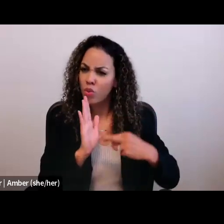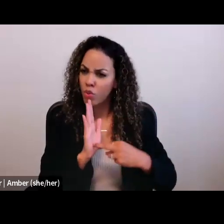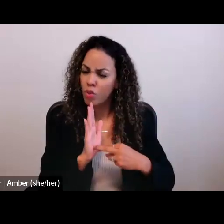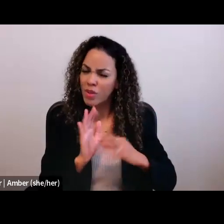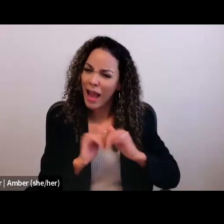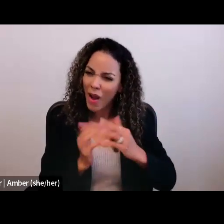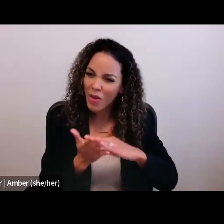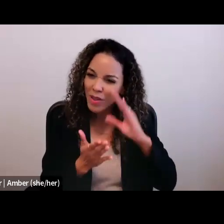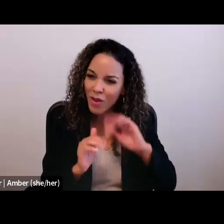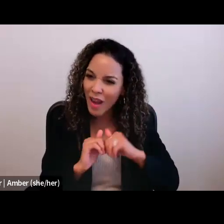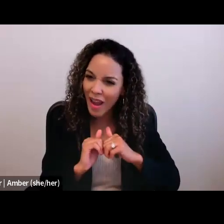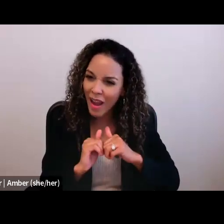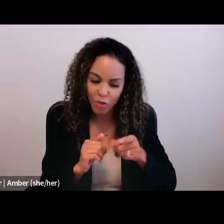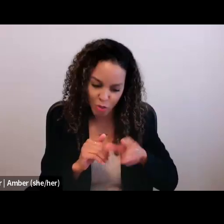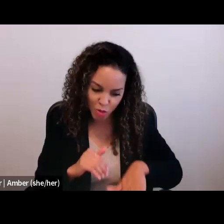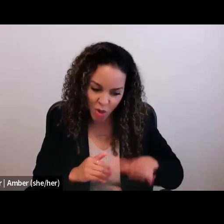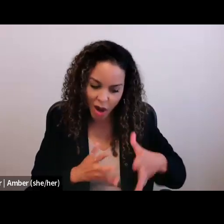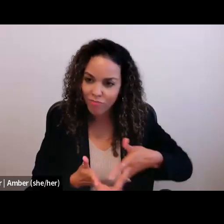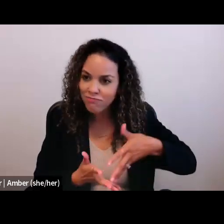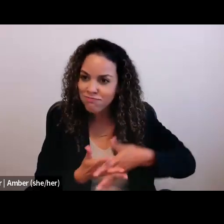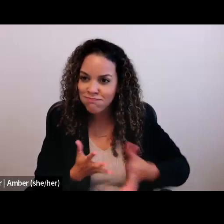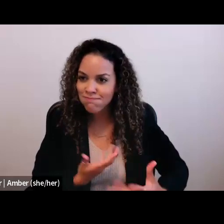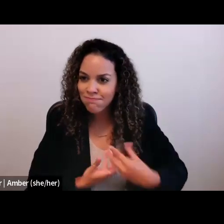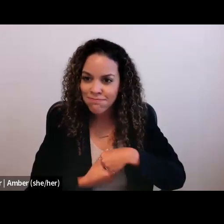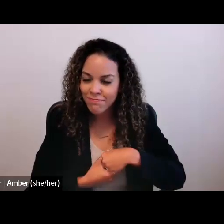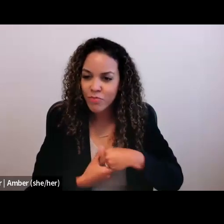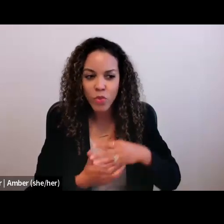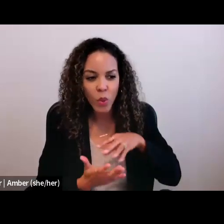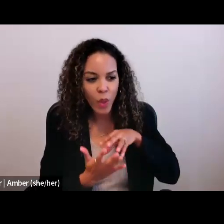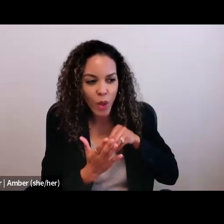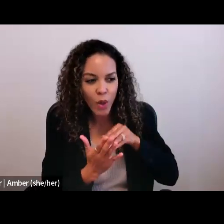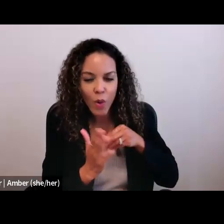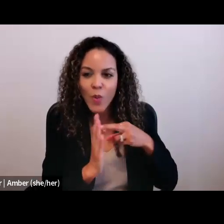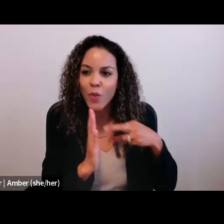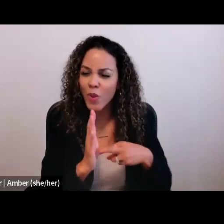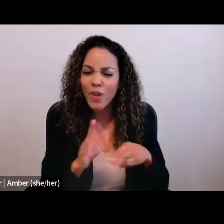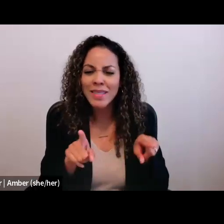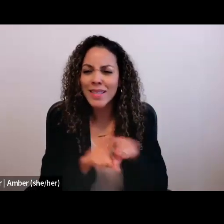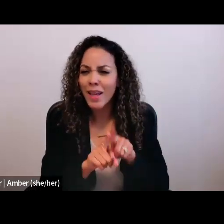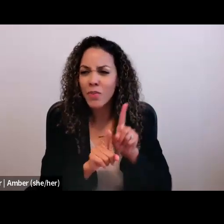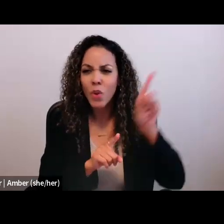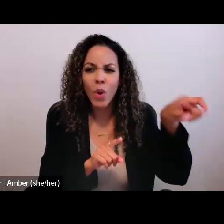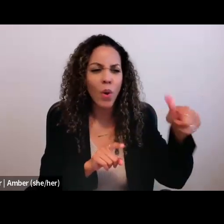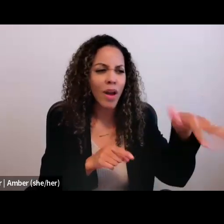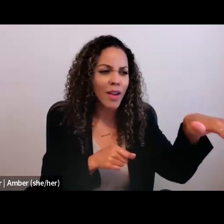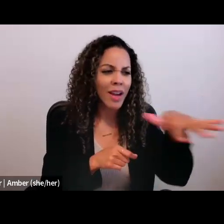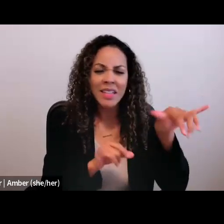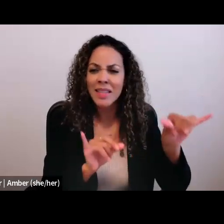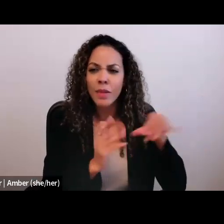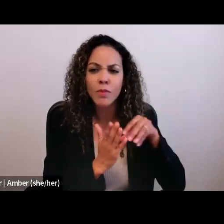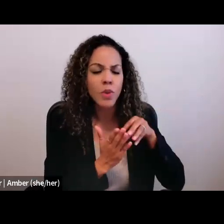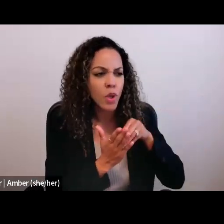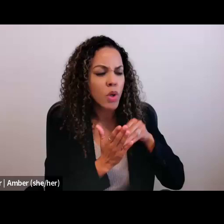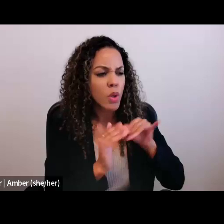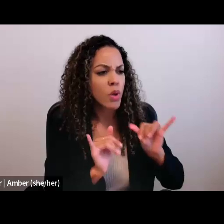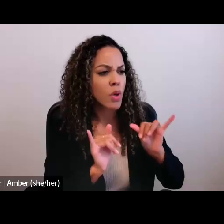that? Because you grow up with them. You learn the rules, just like you go somewhere else and you visit others,